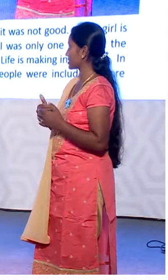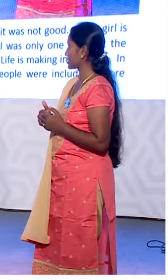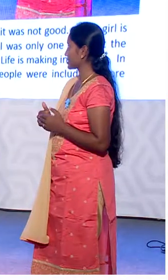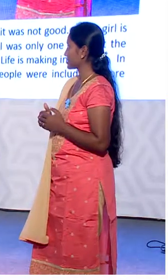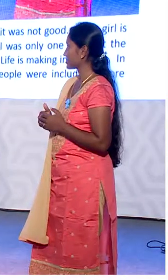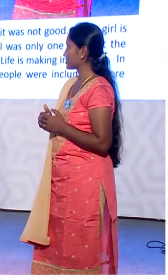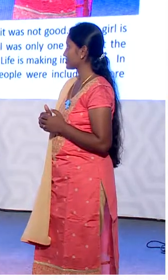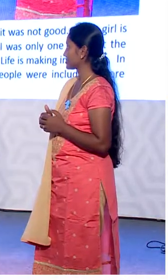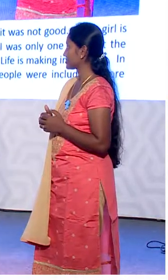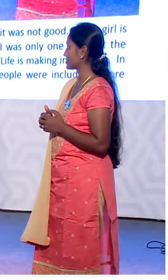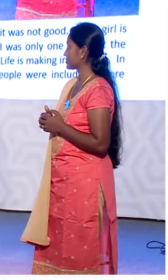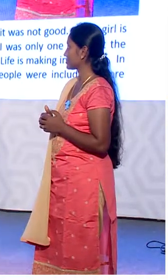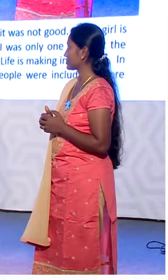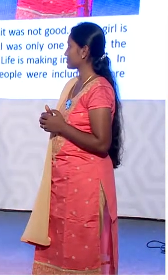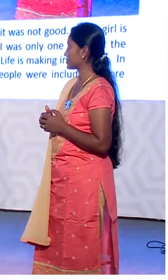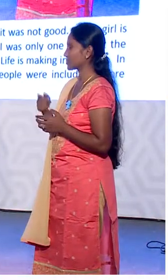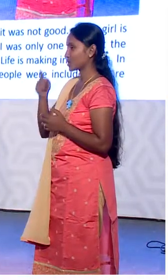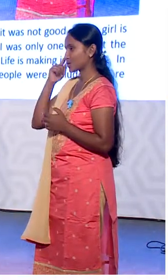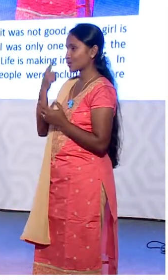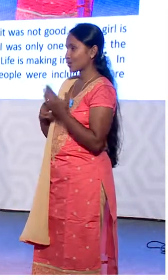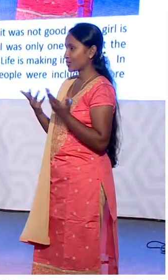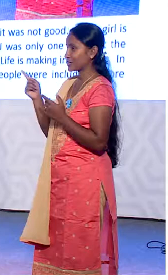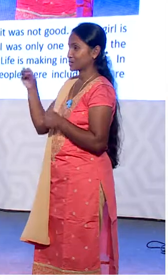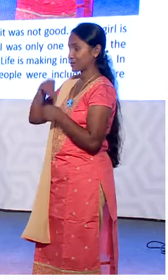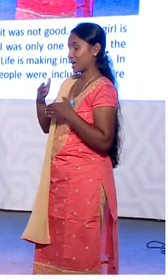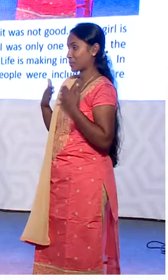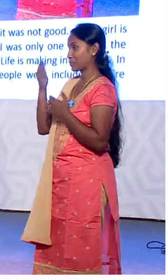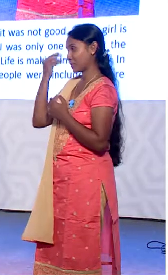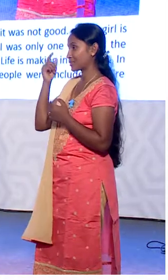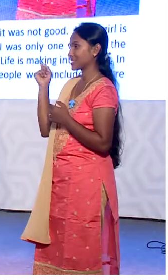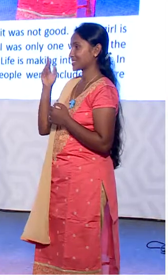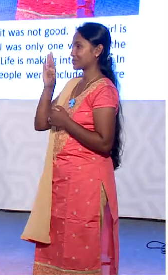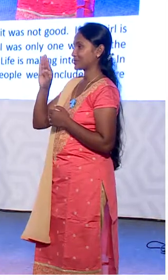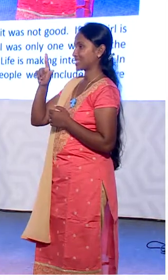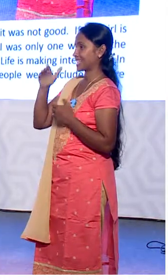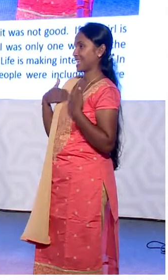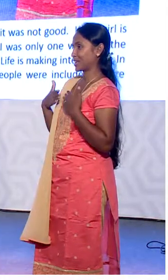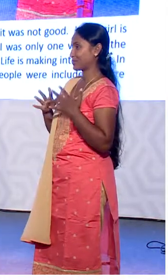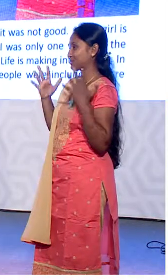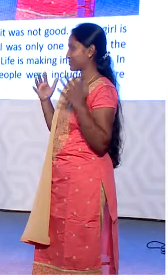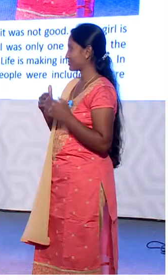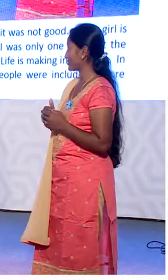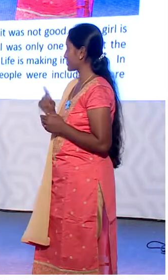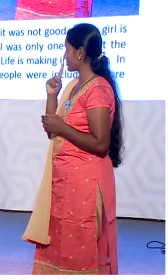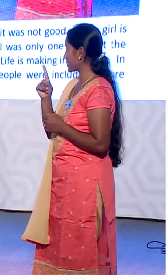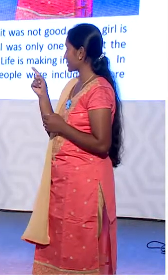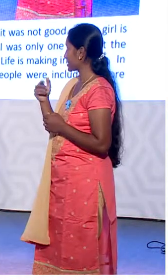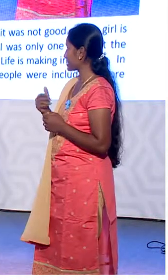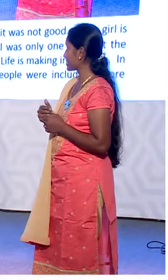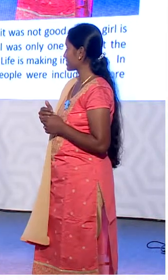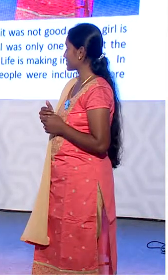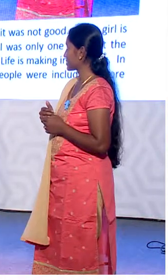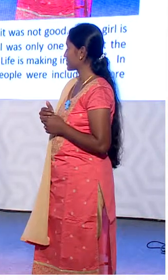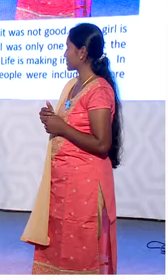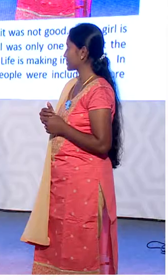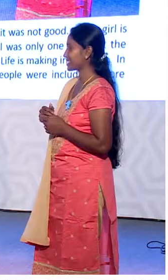excluded. You know what? I am so happy to be blind. Because the first thing I have heard is that love is